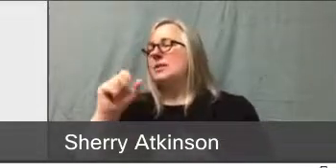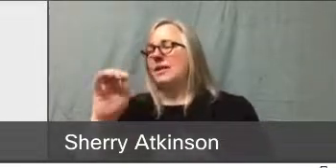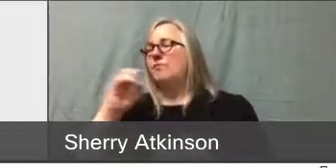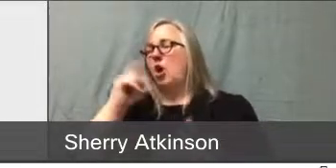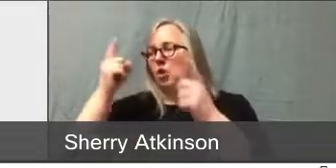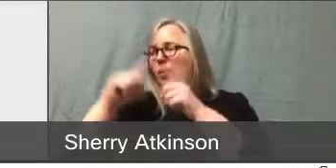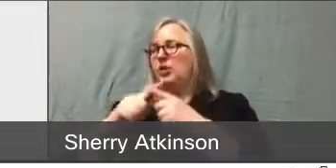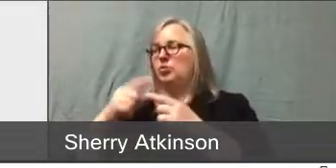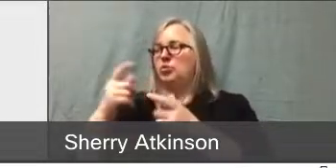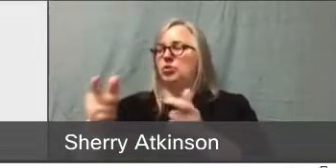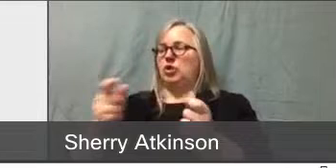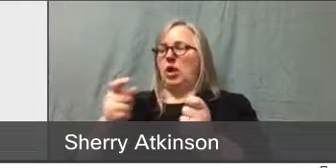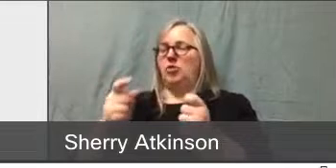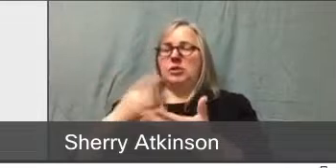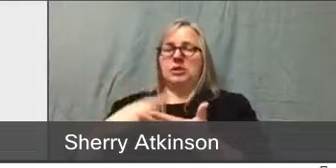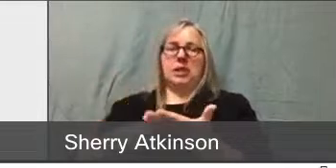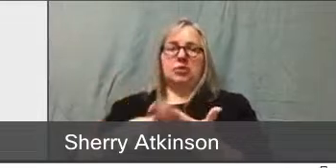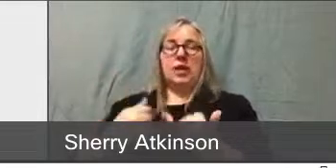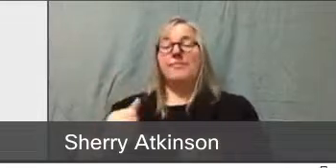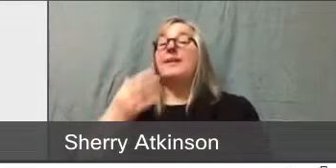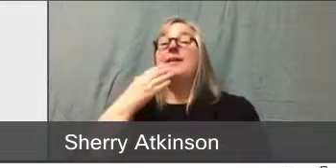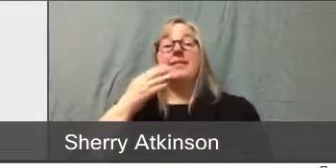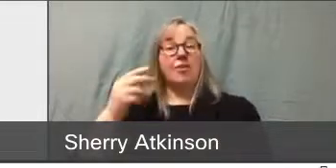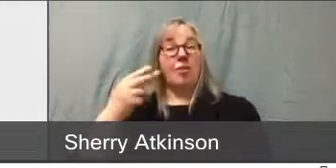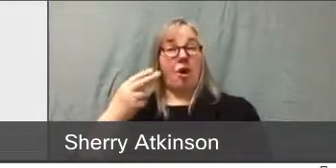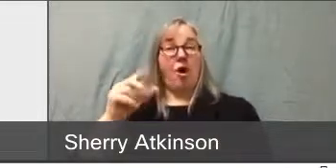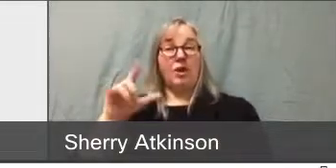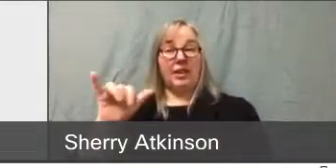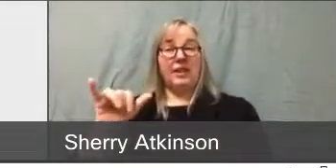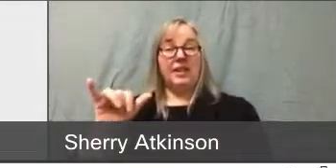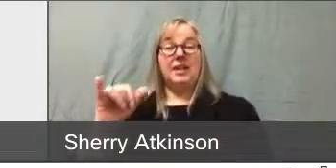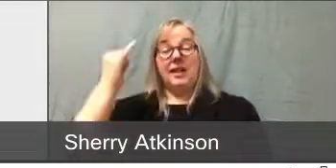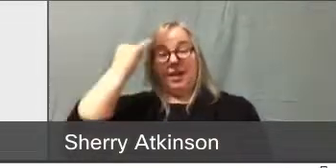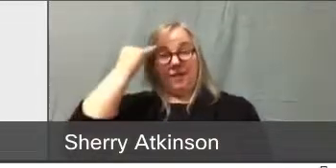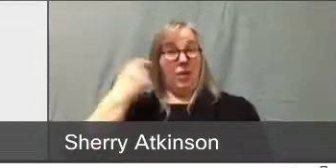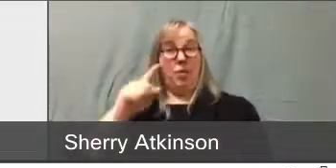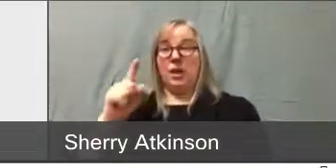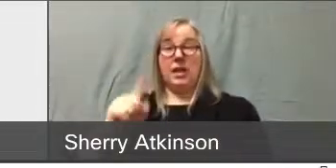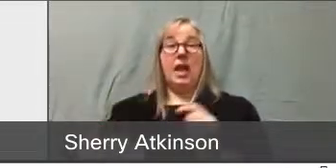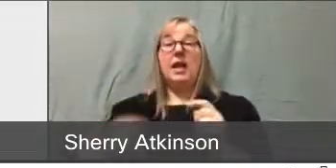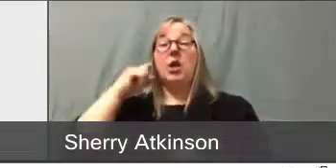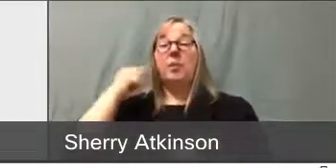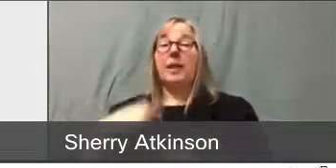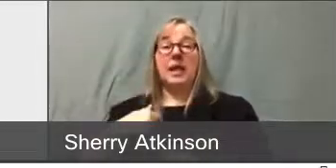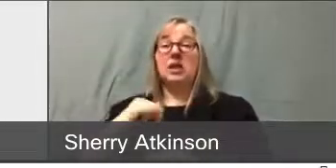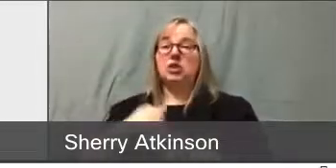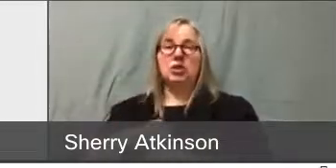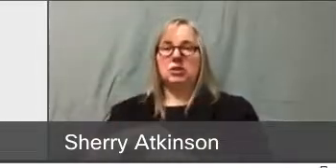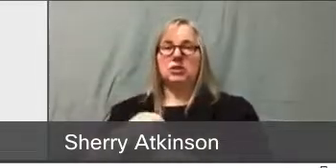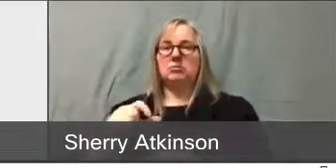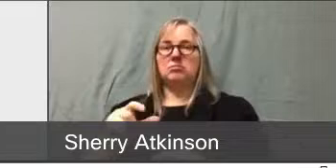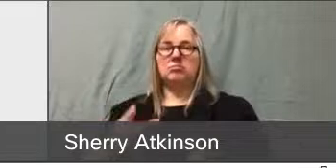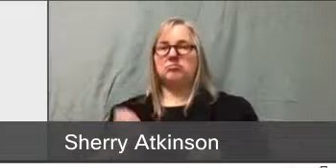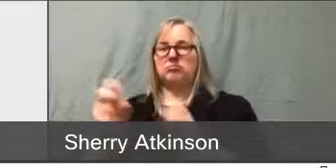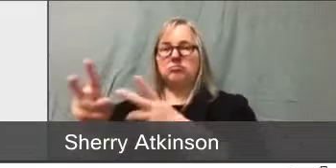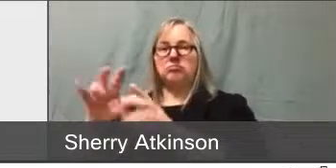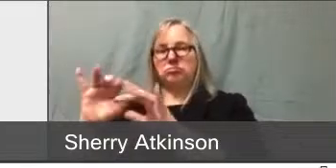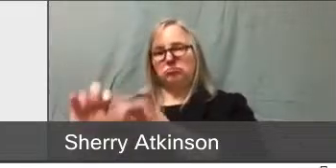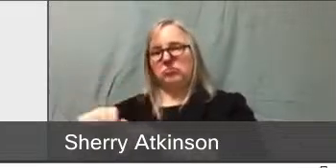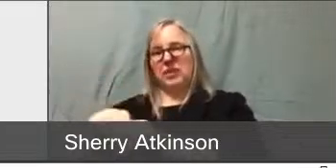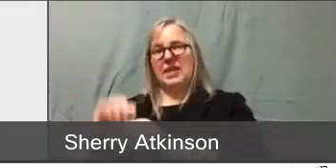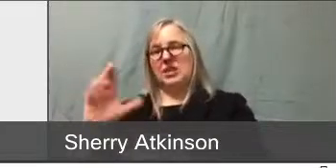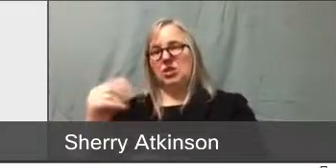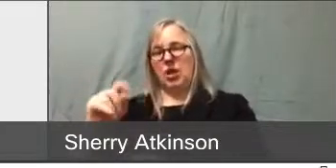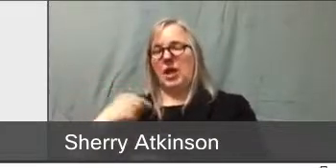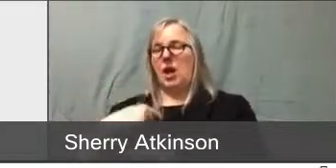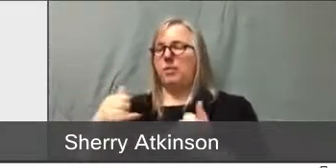today. Thank you, Holly. If anybody can't hear me, just put it in the chat and I'll play around with my computer. I